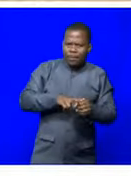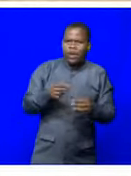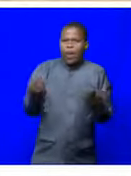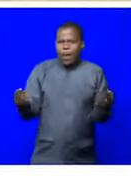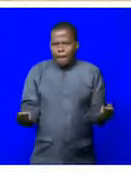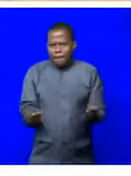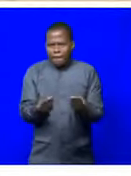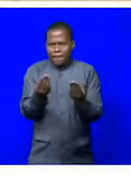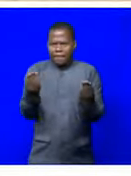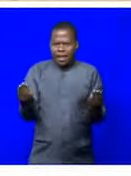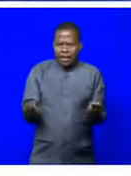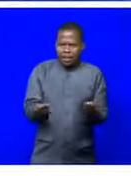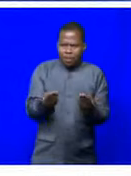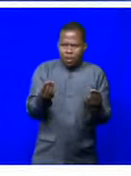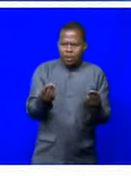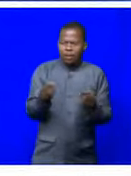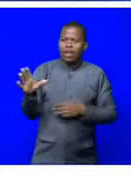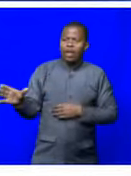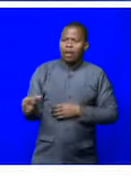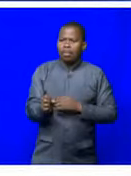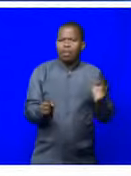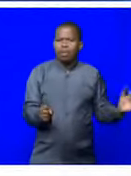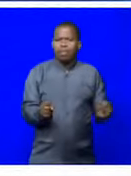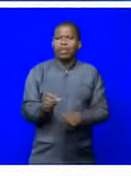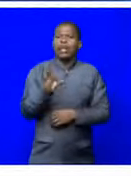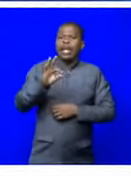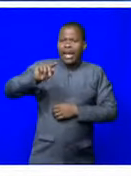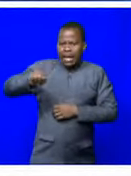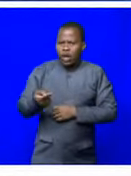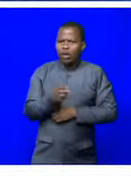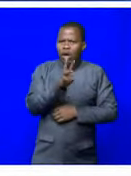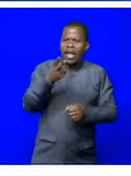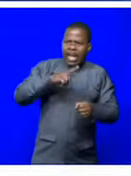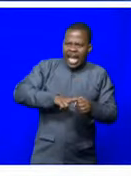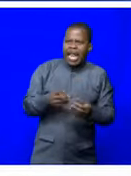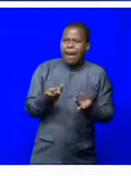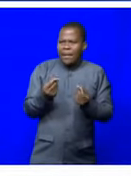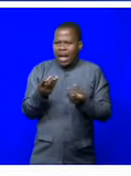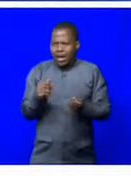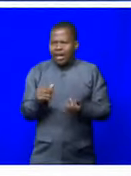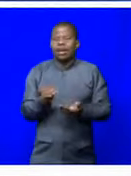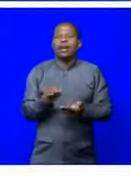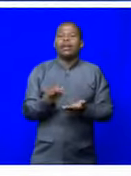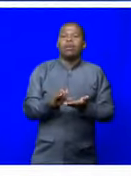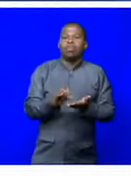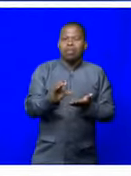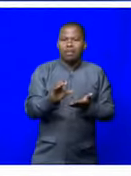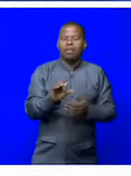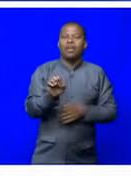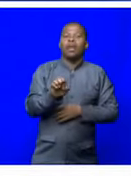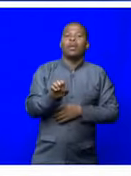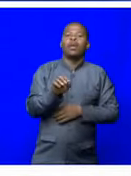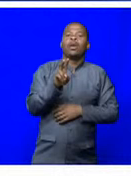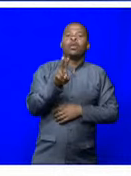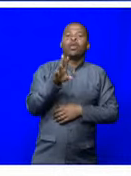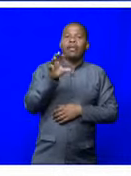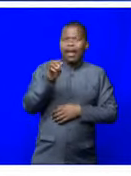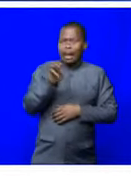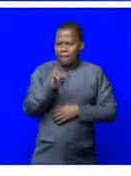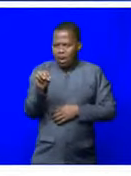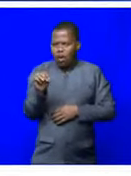siyakhona lokuthi bathi bese ba investe imali le encane ku 250 million emalangeni sebacashe